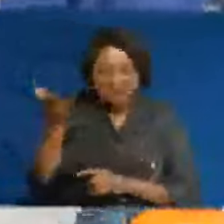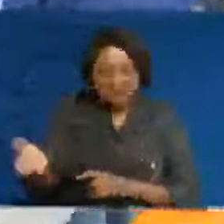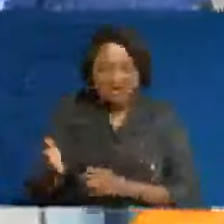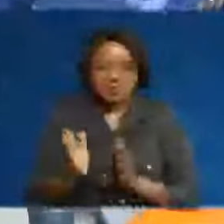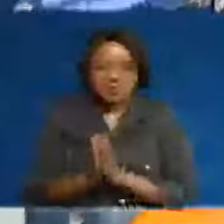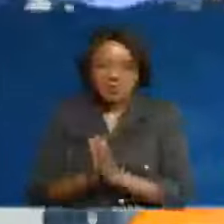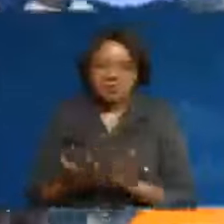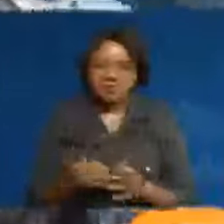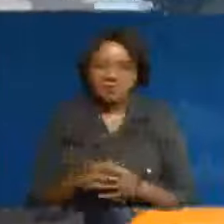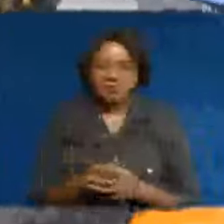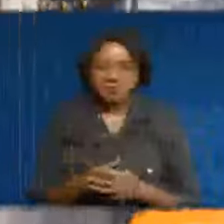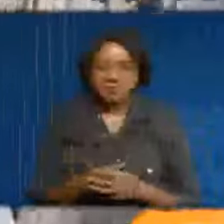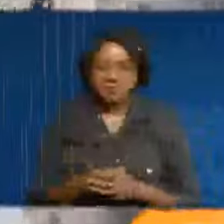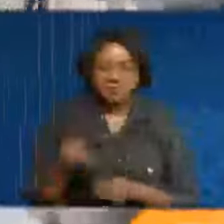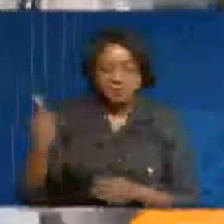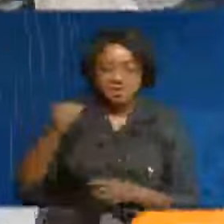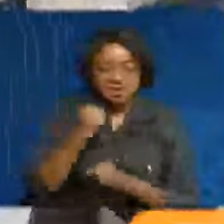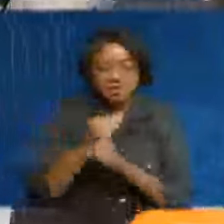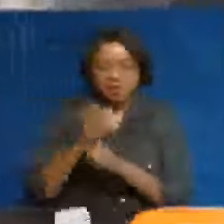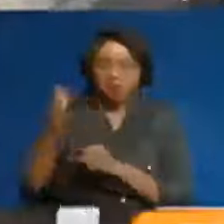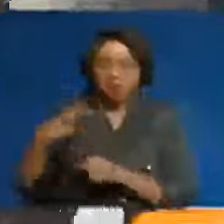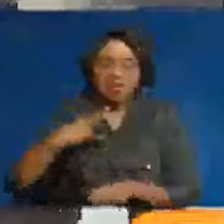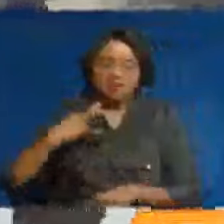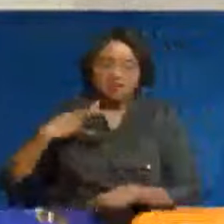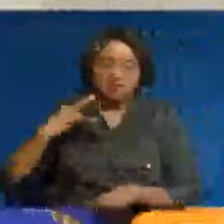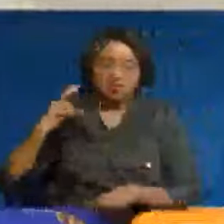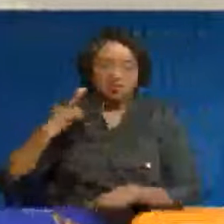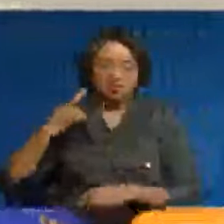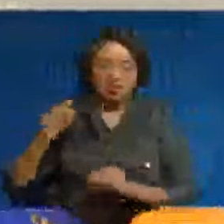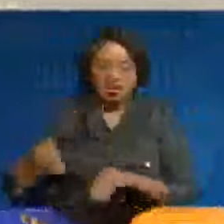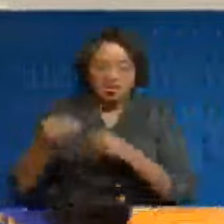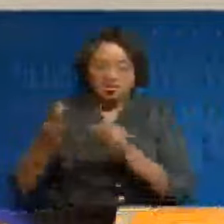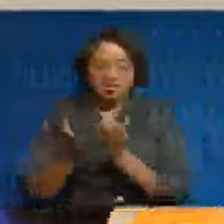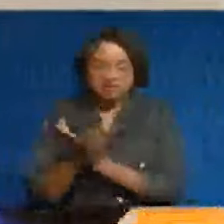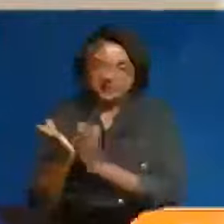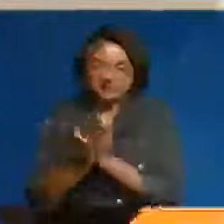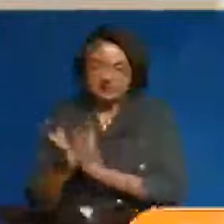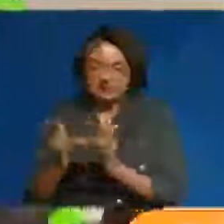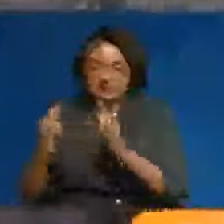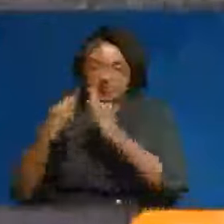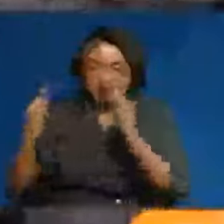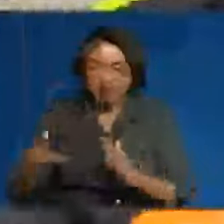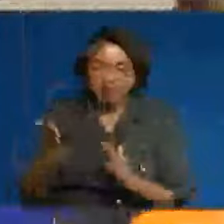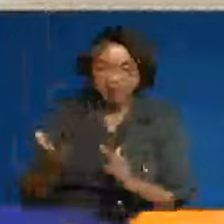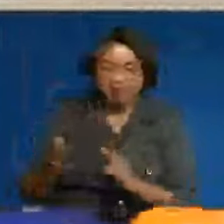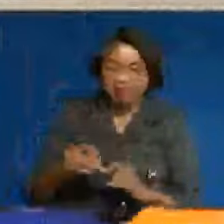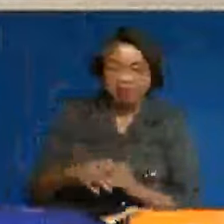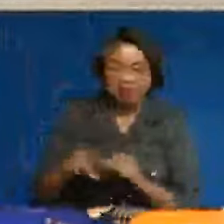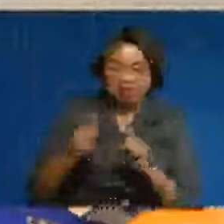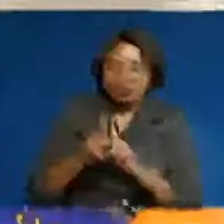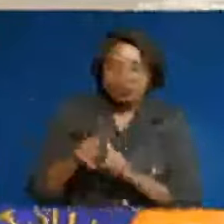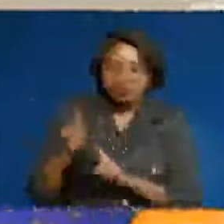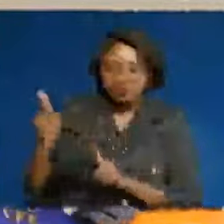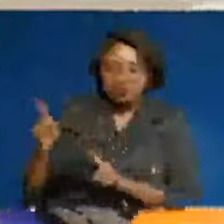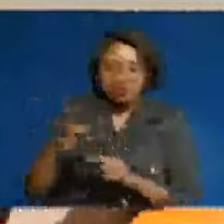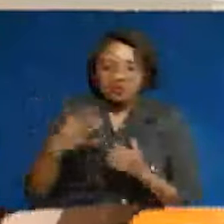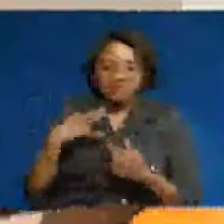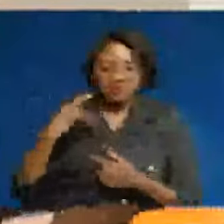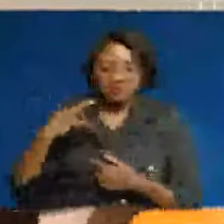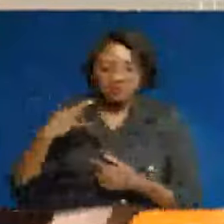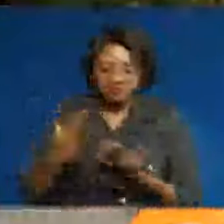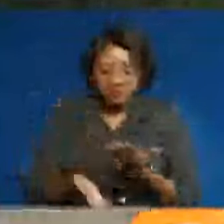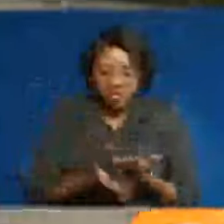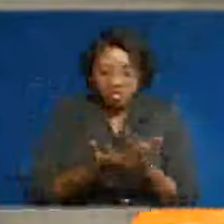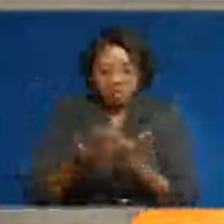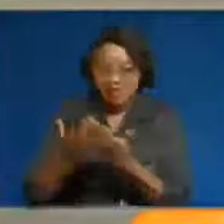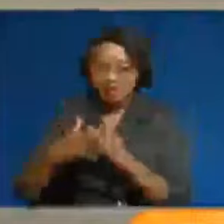She was stationed at the makeshift medical camp at the Holy Family Basilica. As part of the Medics for Kenya volunteers, they were patching up the